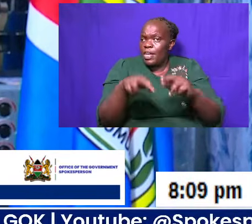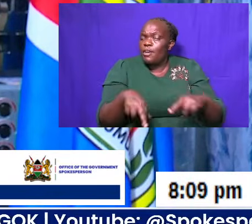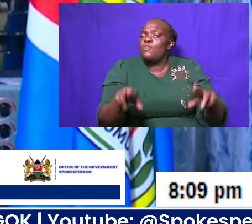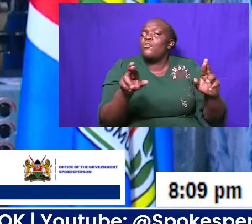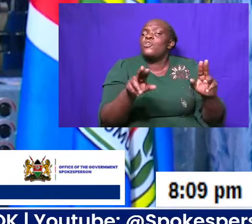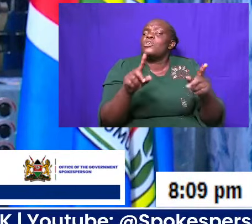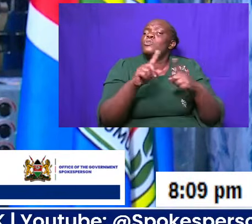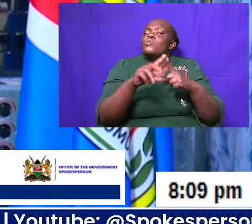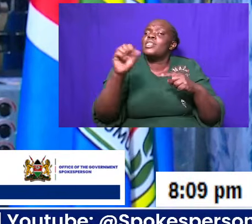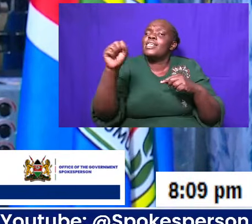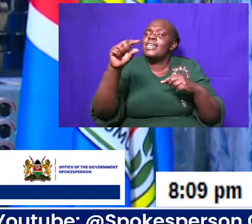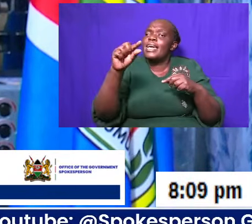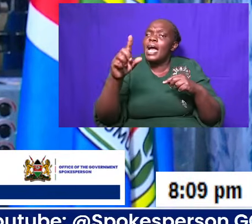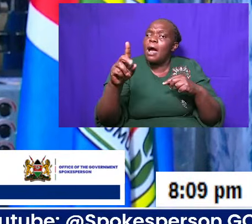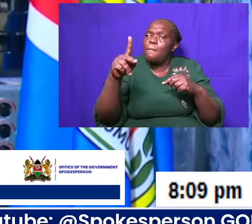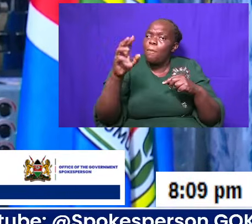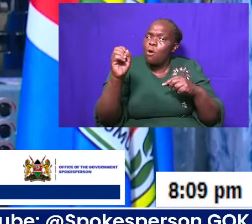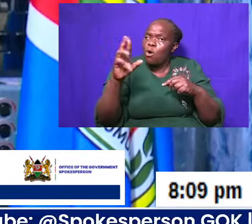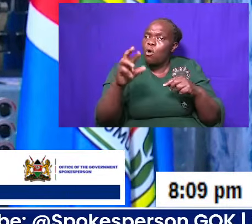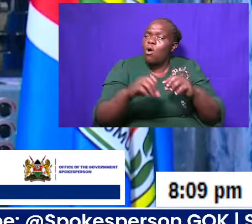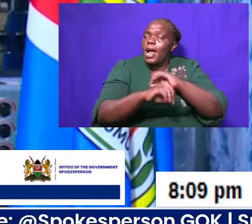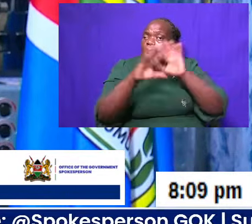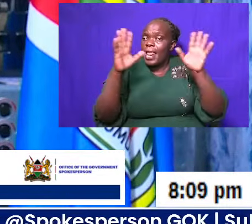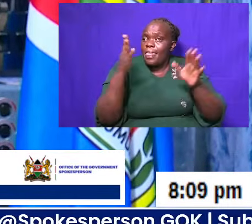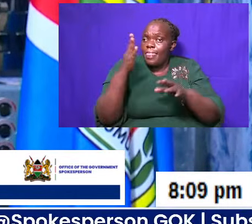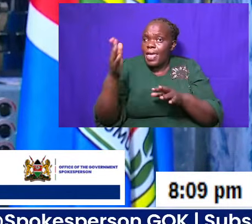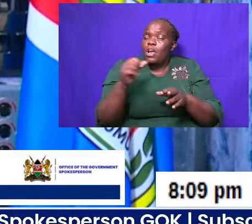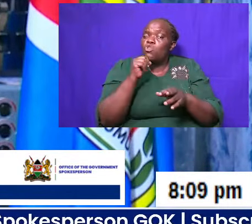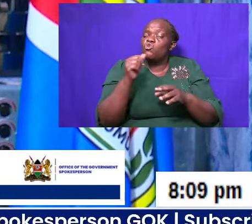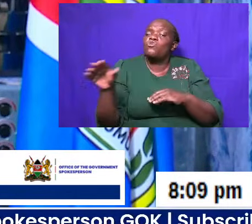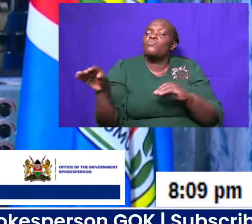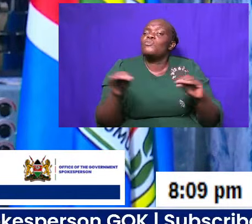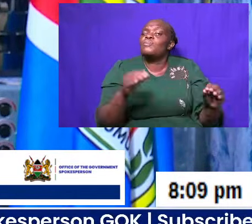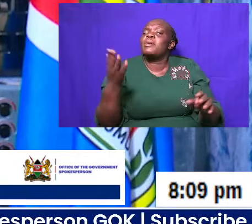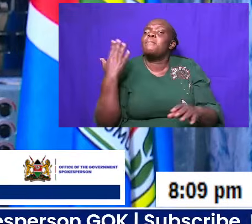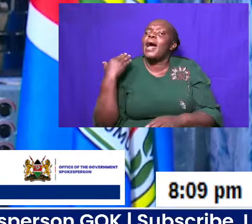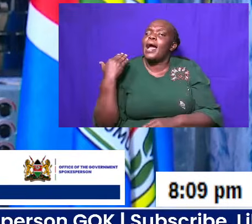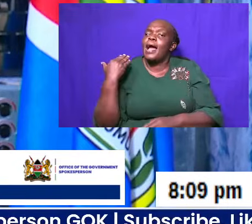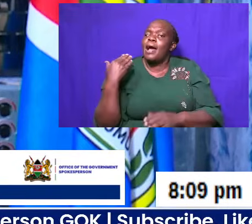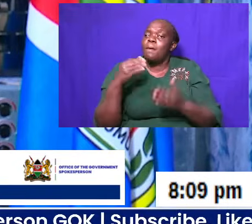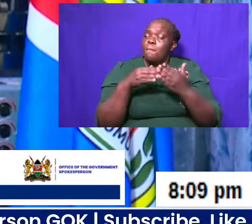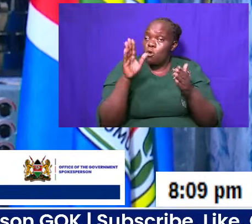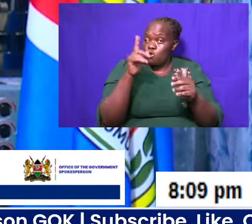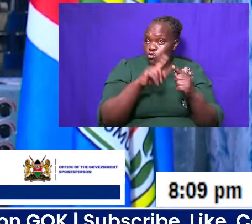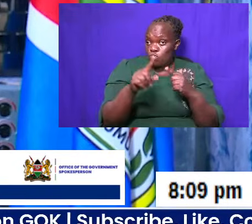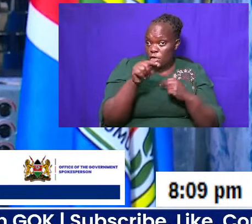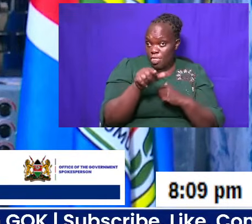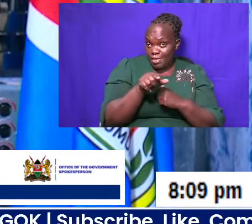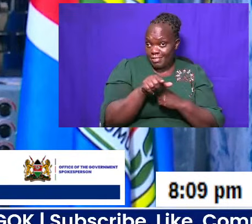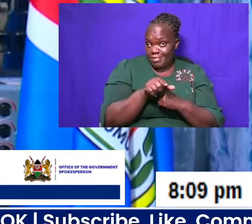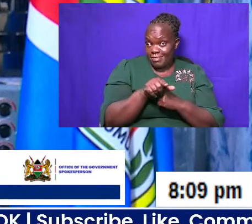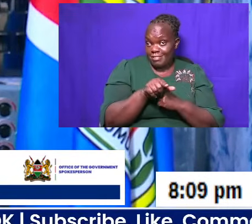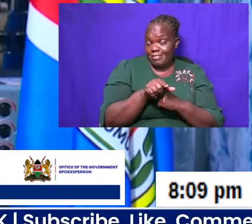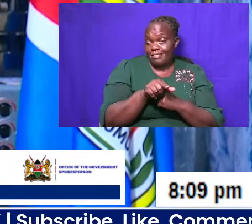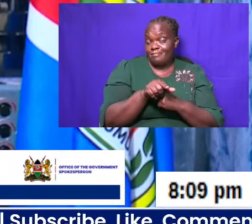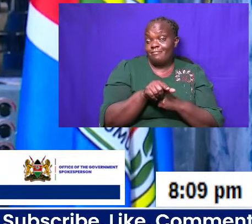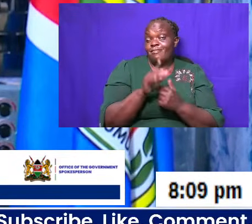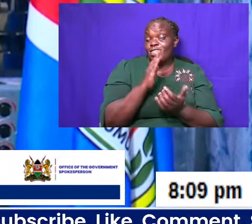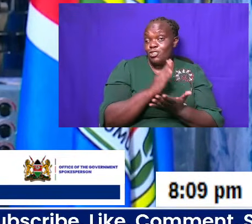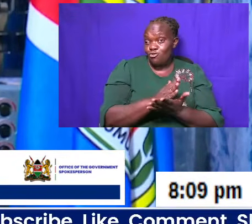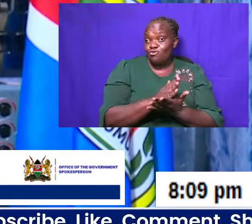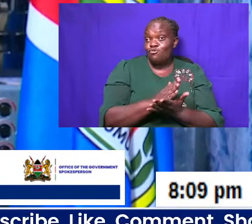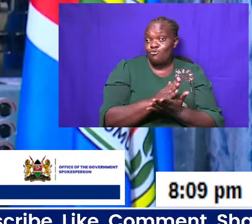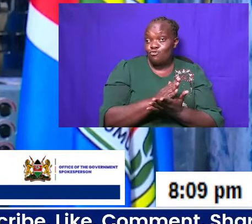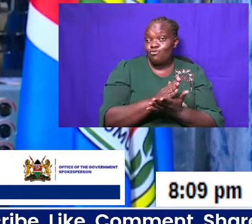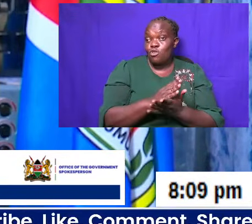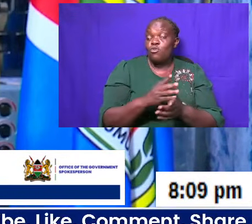to Singapore is very clear. We are there and we are not moving backward. Further to it, it is also true that as